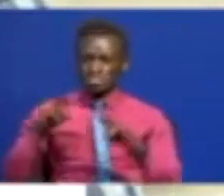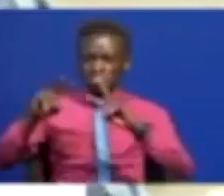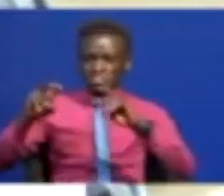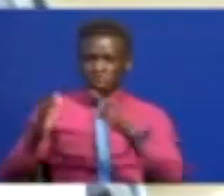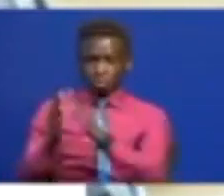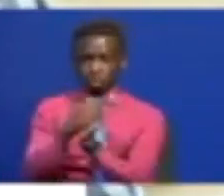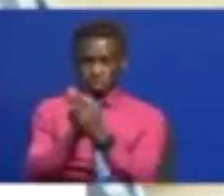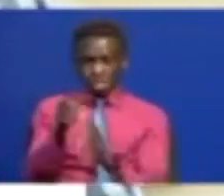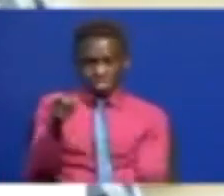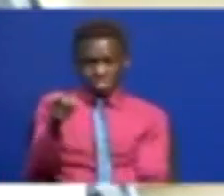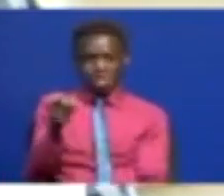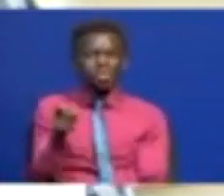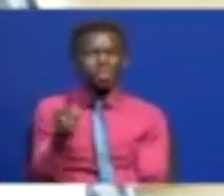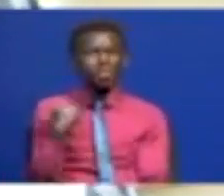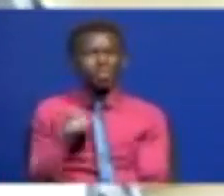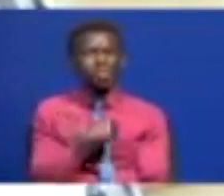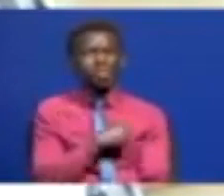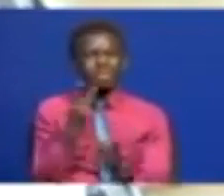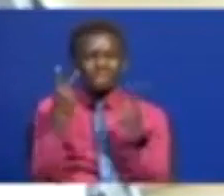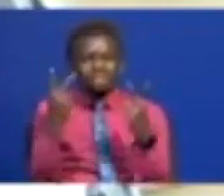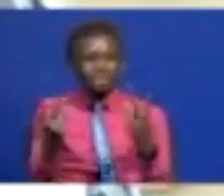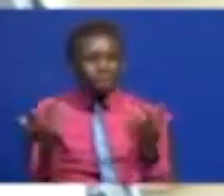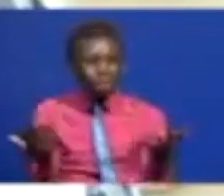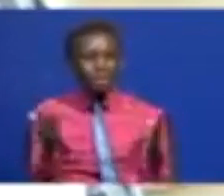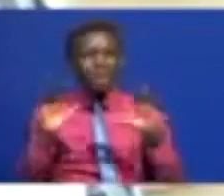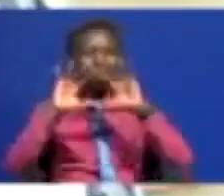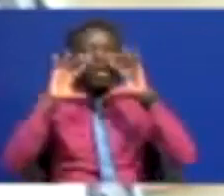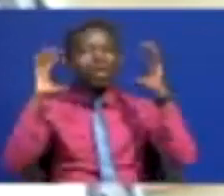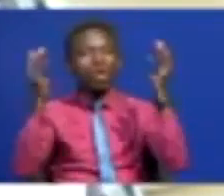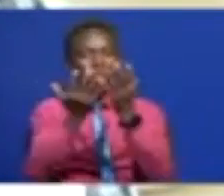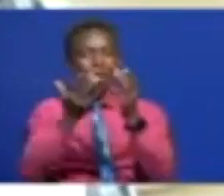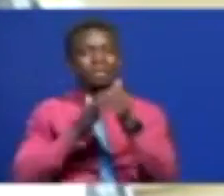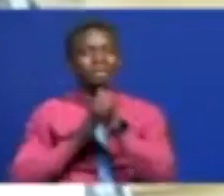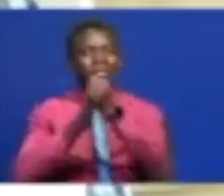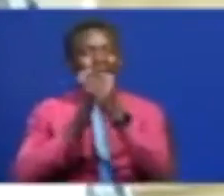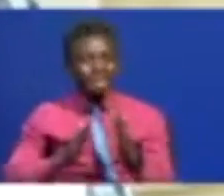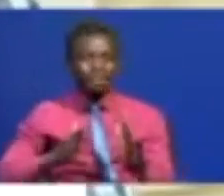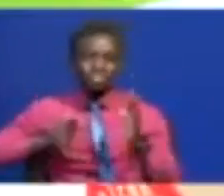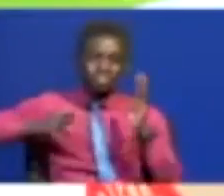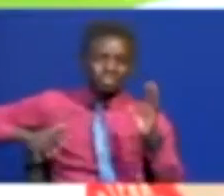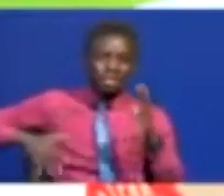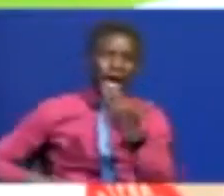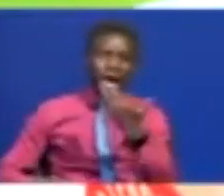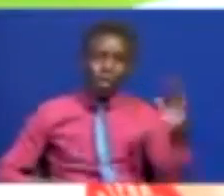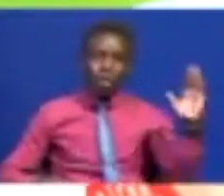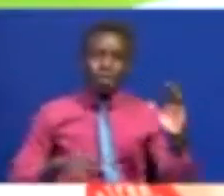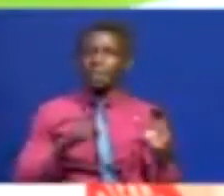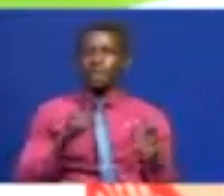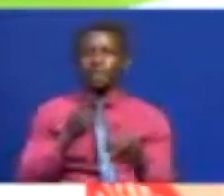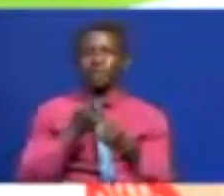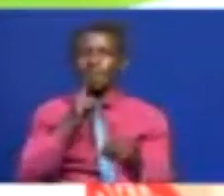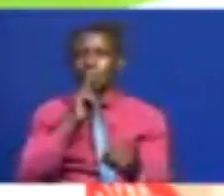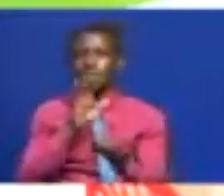operating in is a context where global leaders are sort of running away from their promises. Pan-African